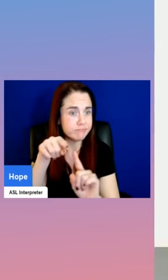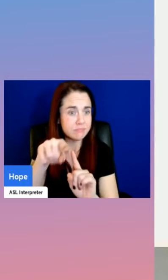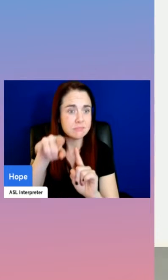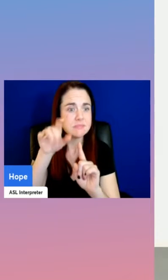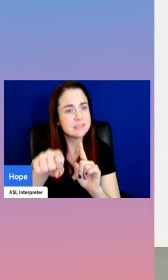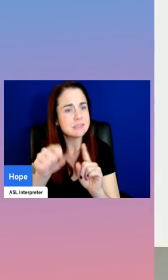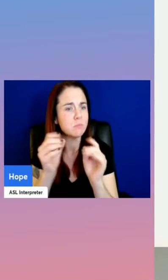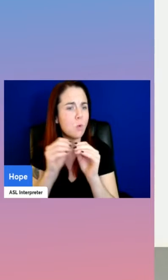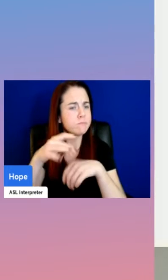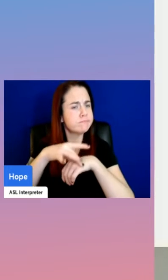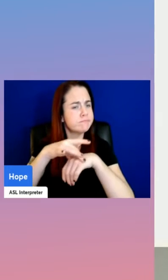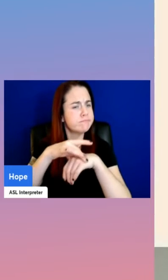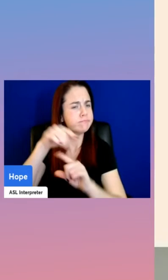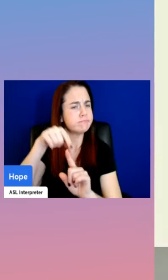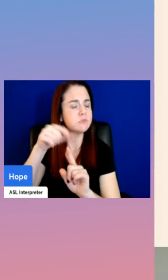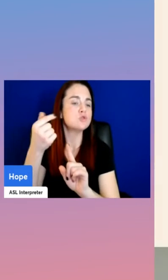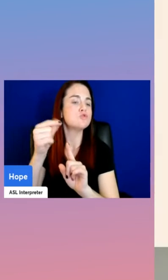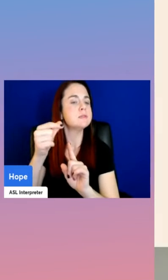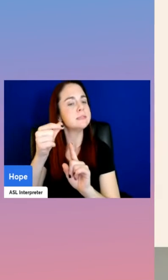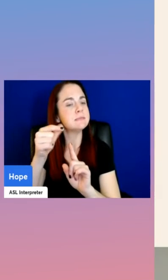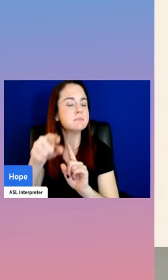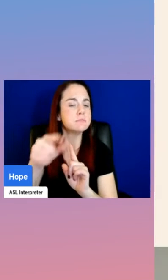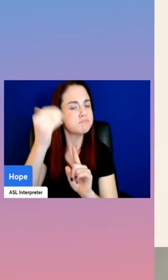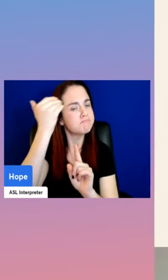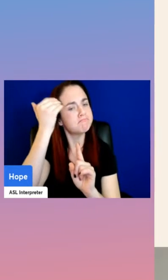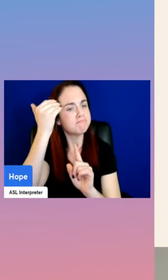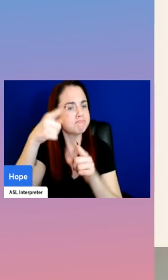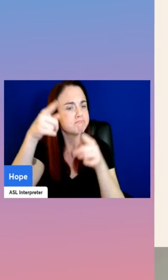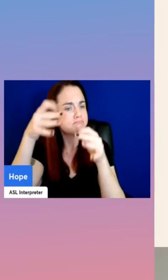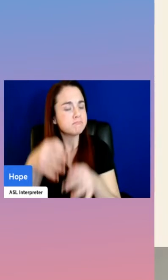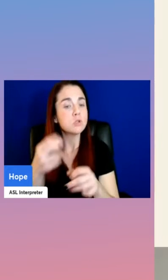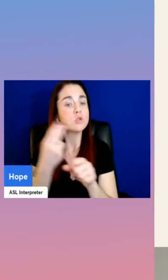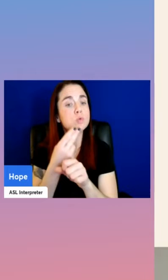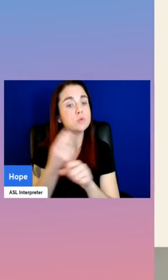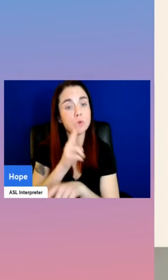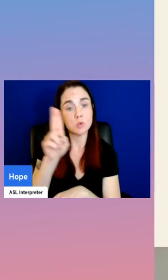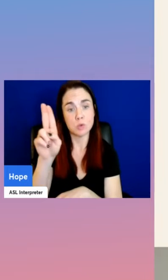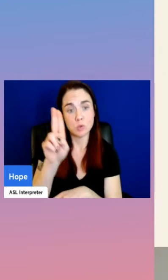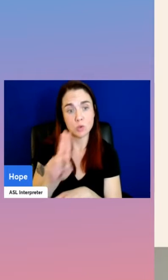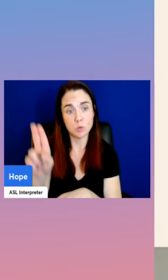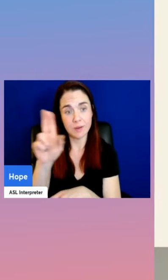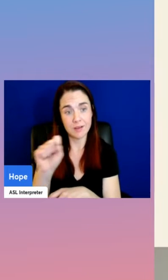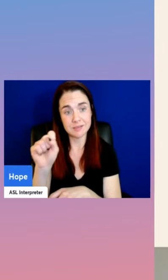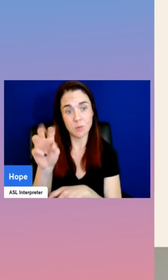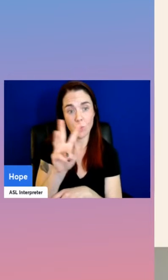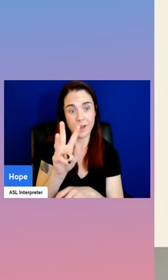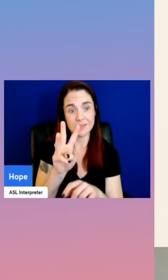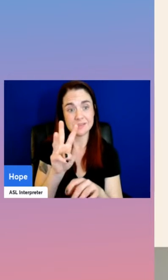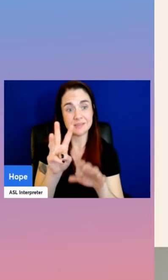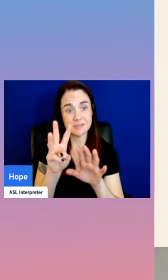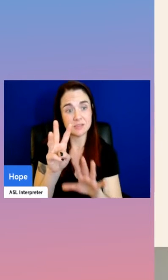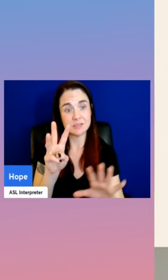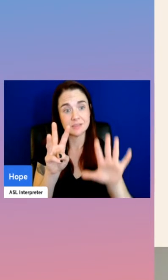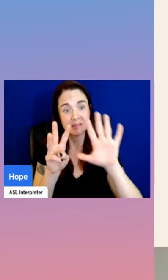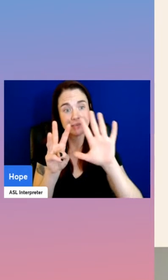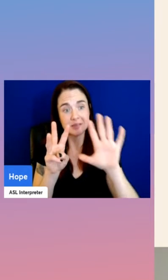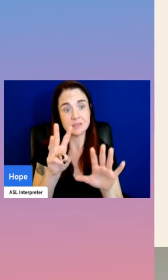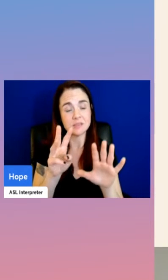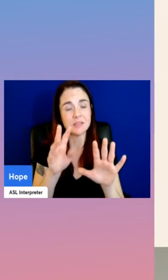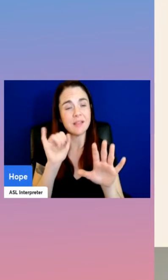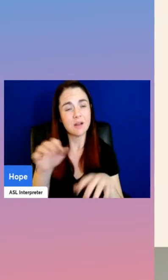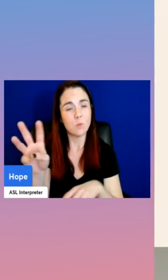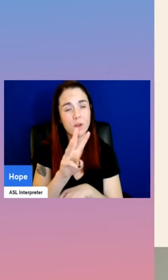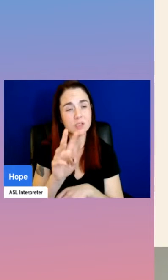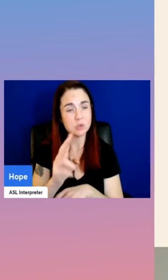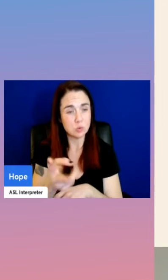conscious decisions. For example, we choose the US West region particular, the US West 2 region, just